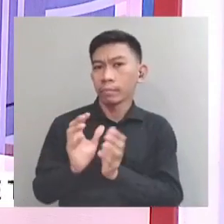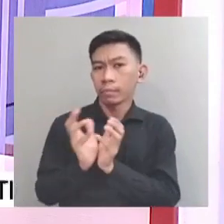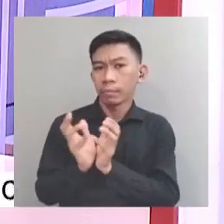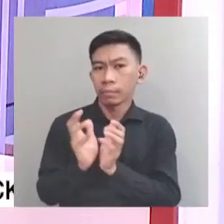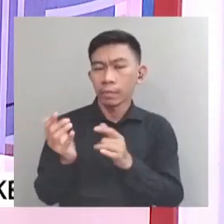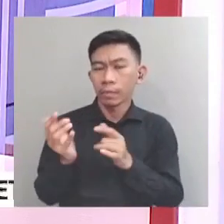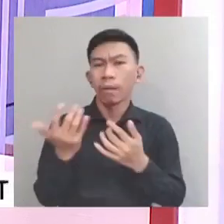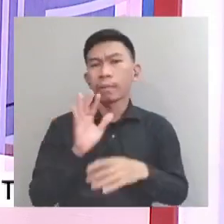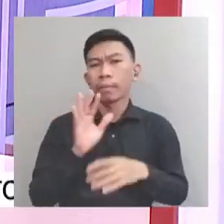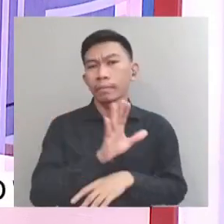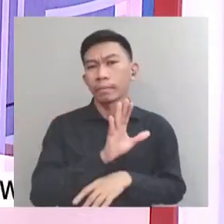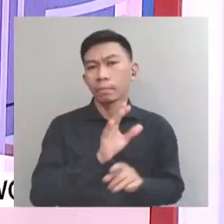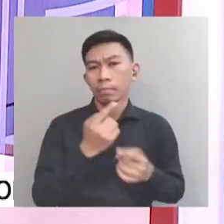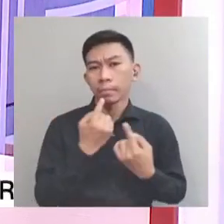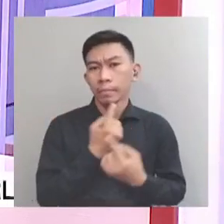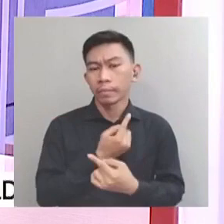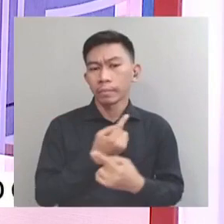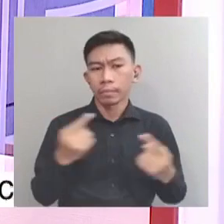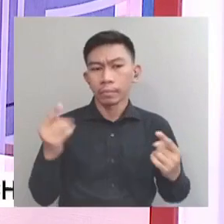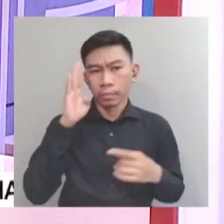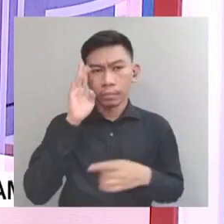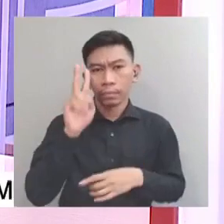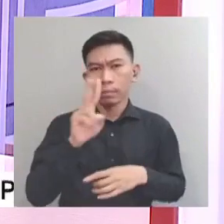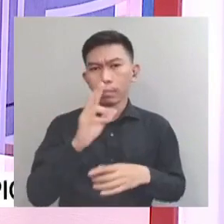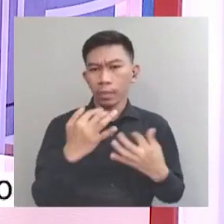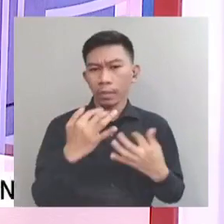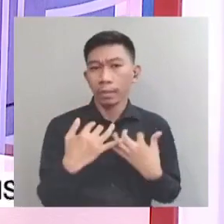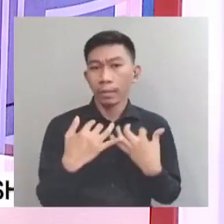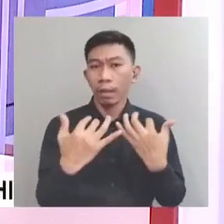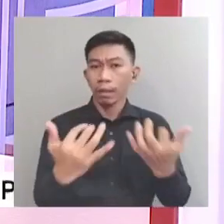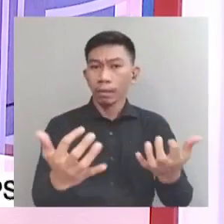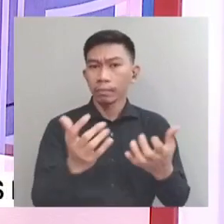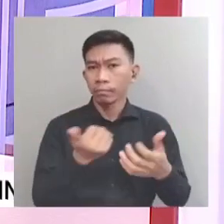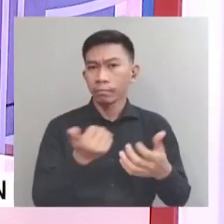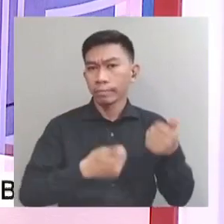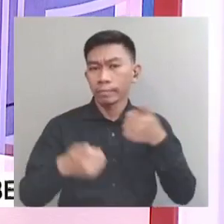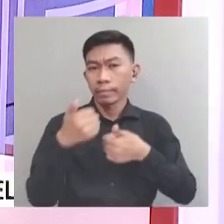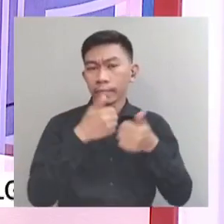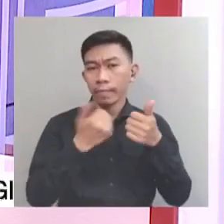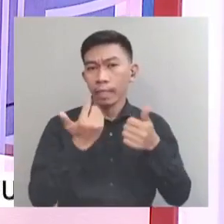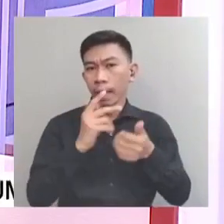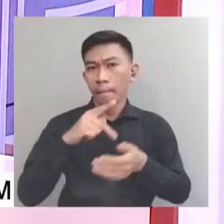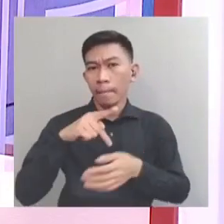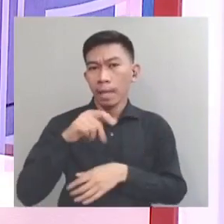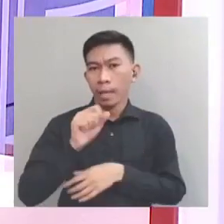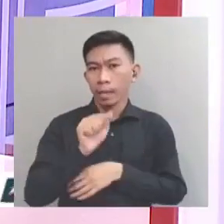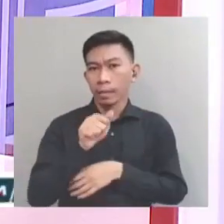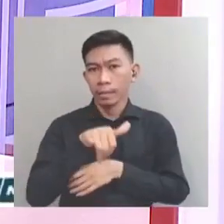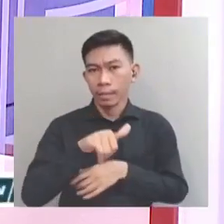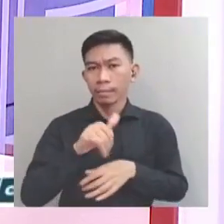Information Commissioners in Pasay City. Let's get an update from our very own Katrina Domingo. Kat, over to you.